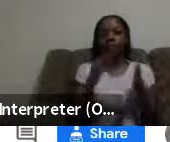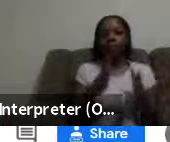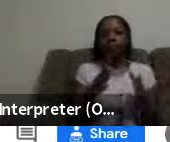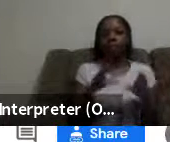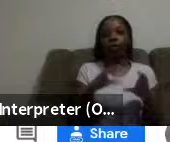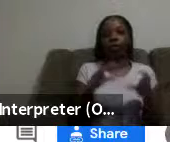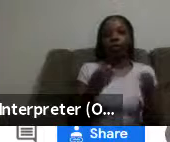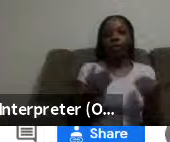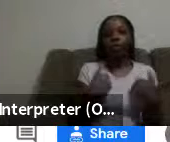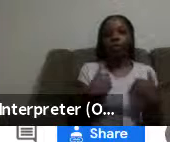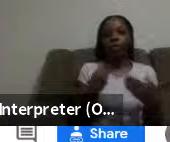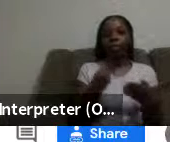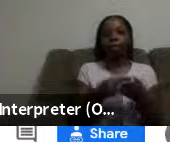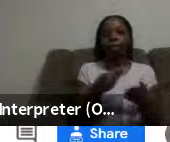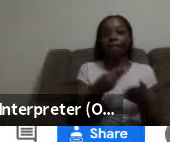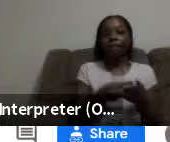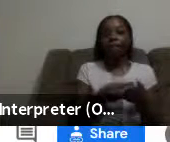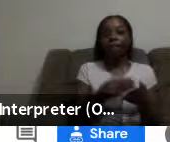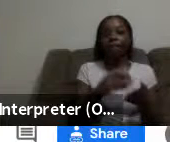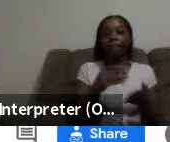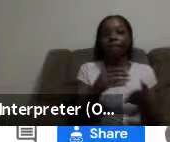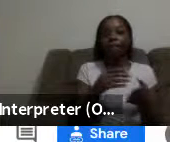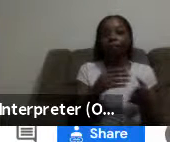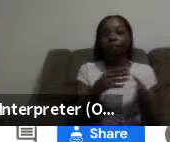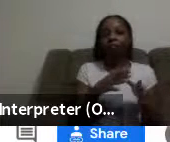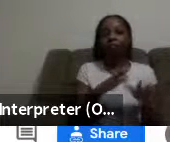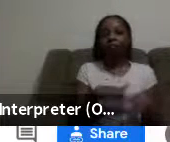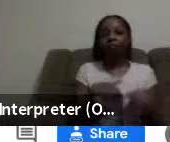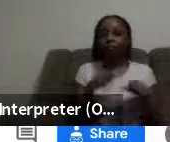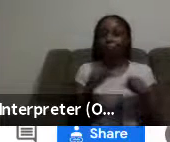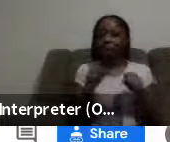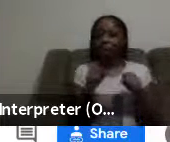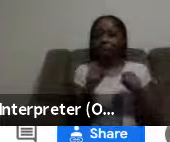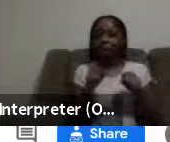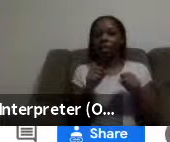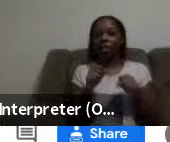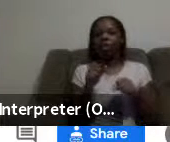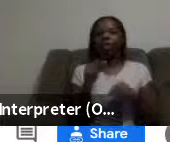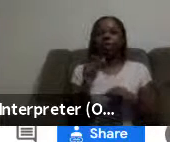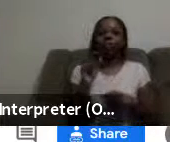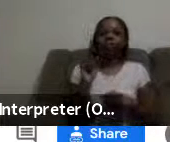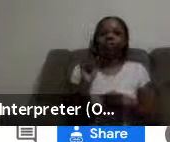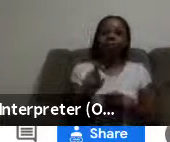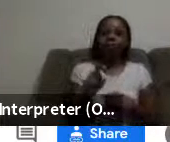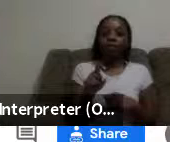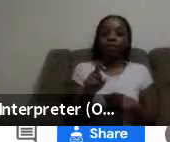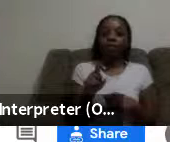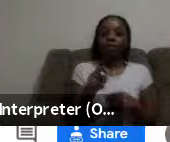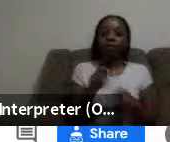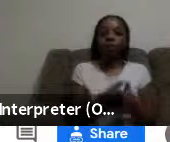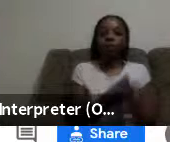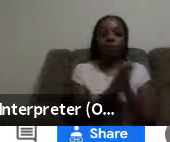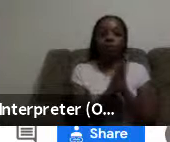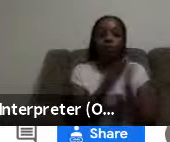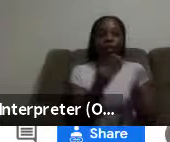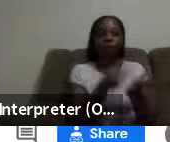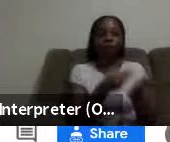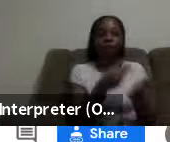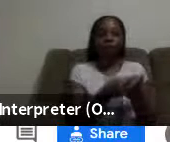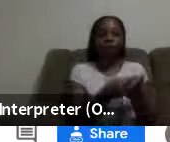day of class of each semester, and then they have to re-request funds in the next semester. The